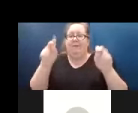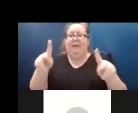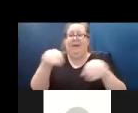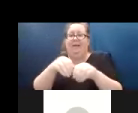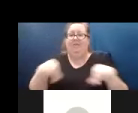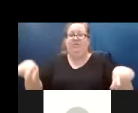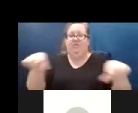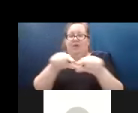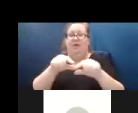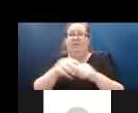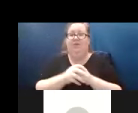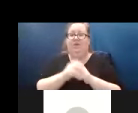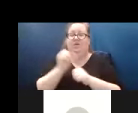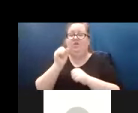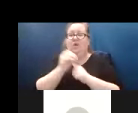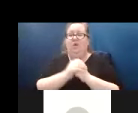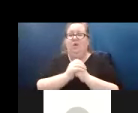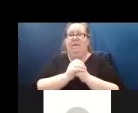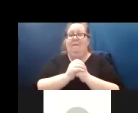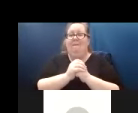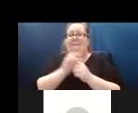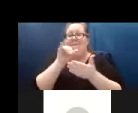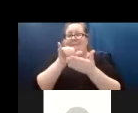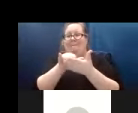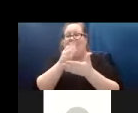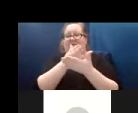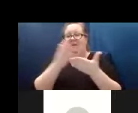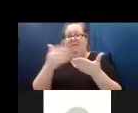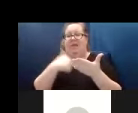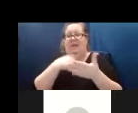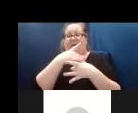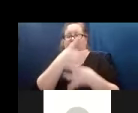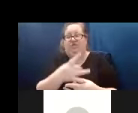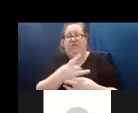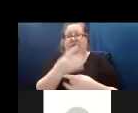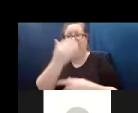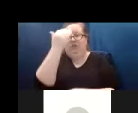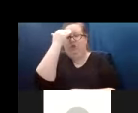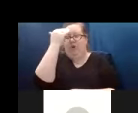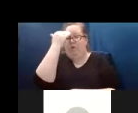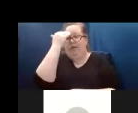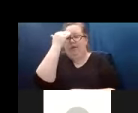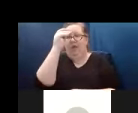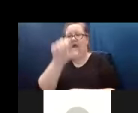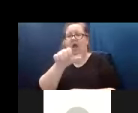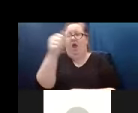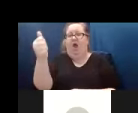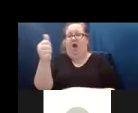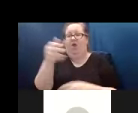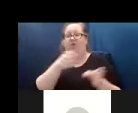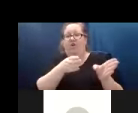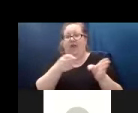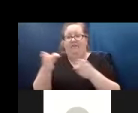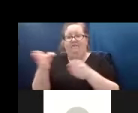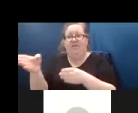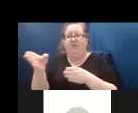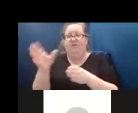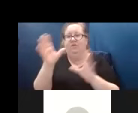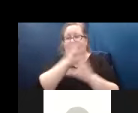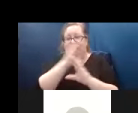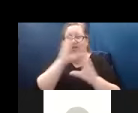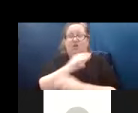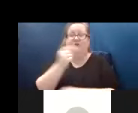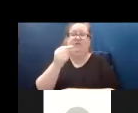Thank you. So that's something I'd be interested in, is knowing other avenues. We'd like to look for grants